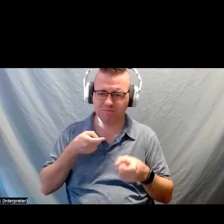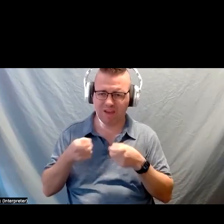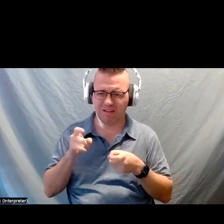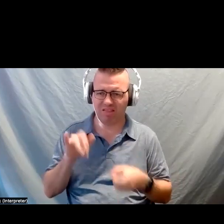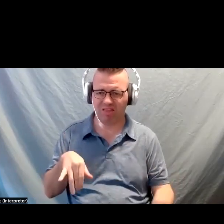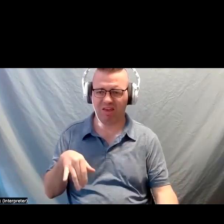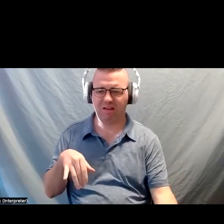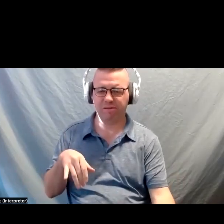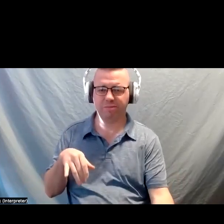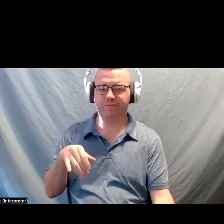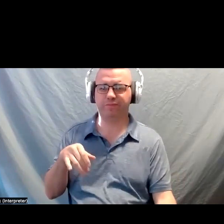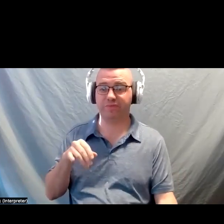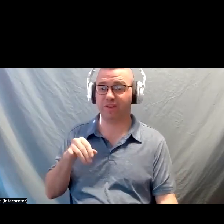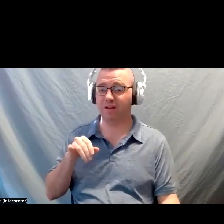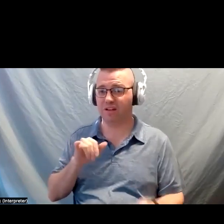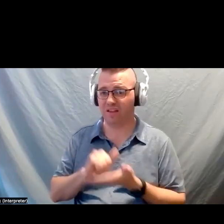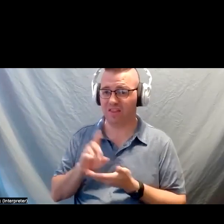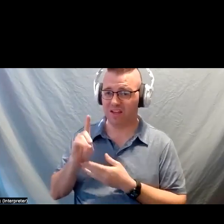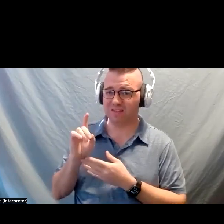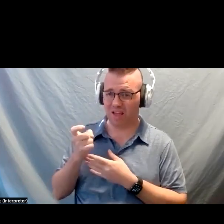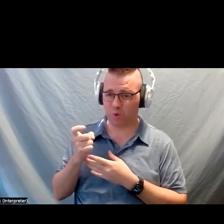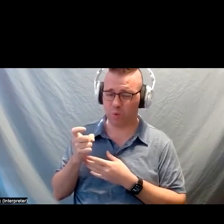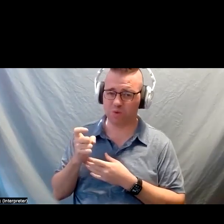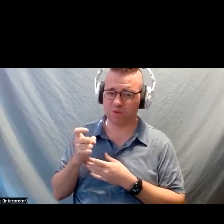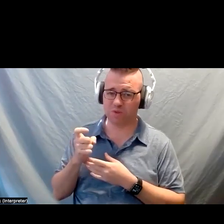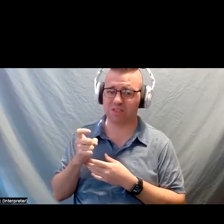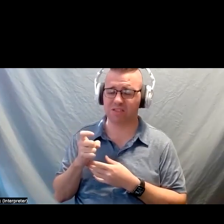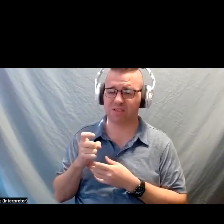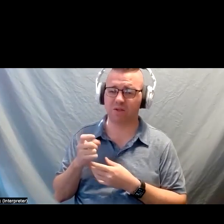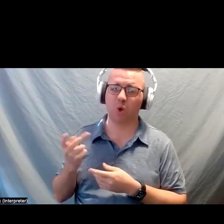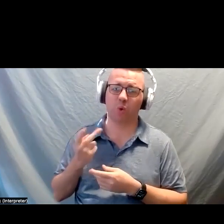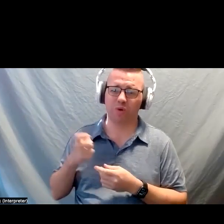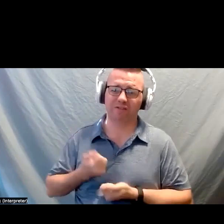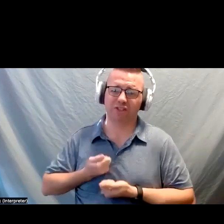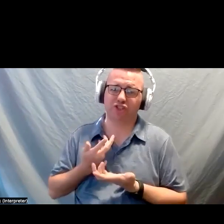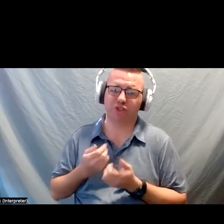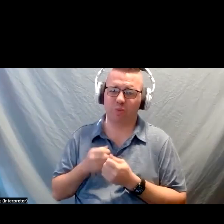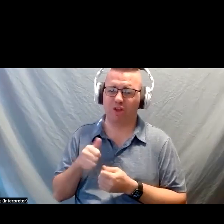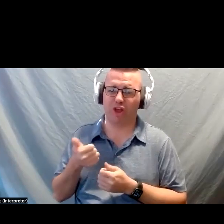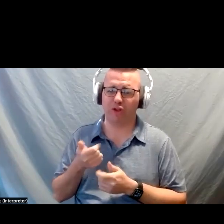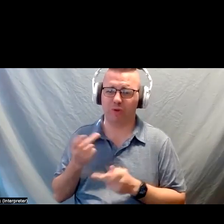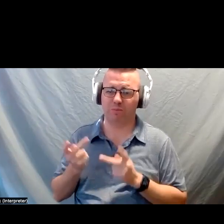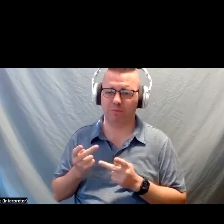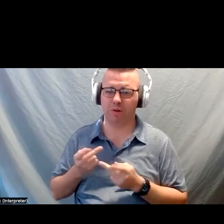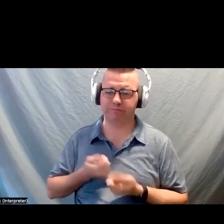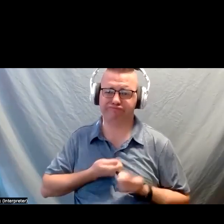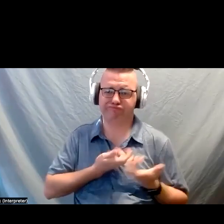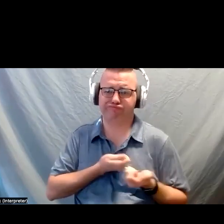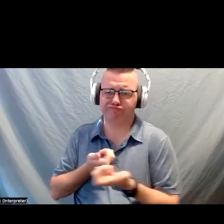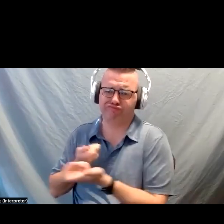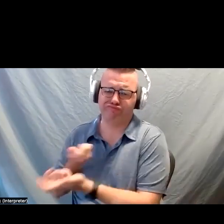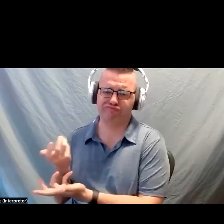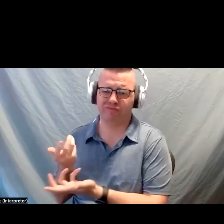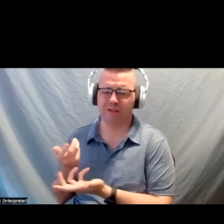diagnoses endlessly, we're assisted in that task by sharing them with others, as Jo, in